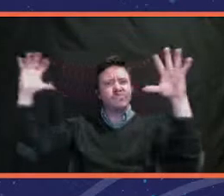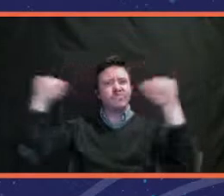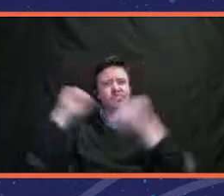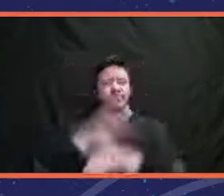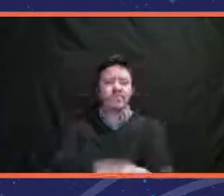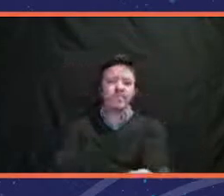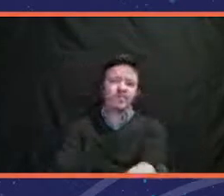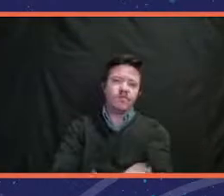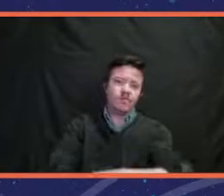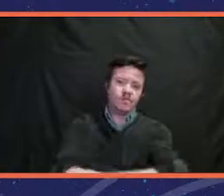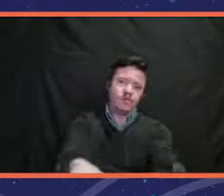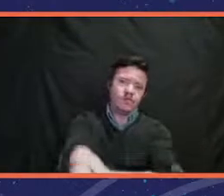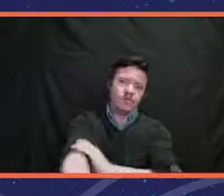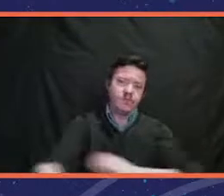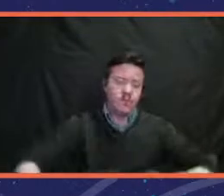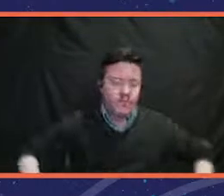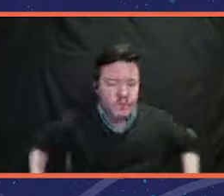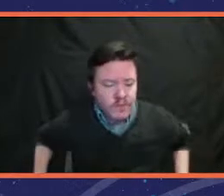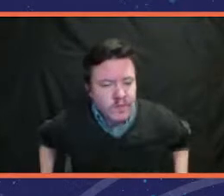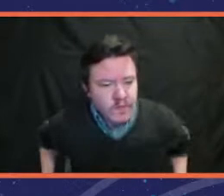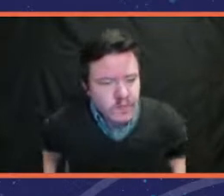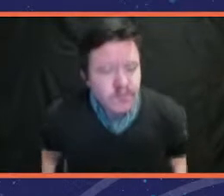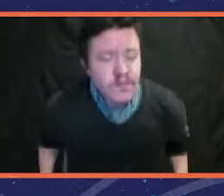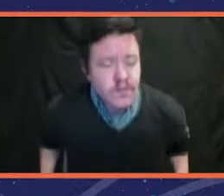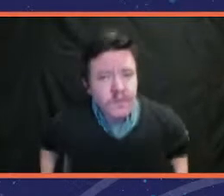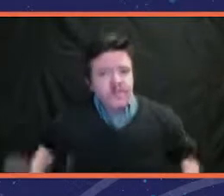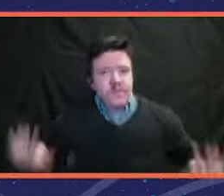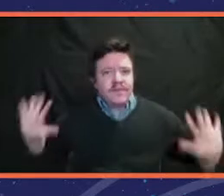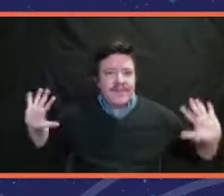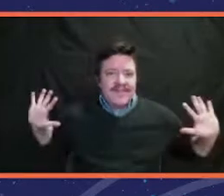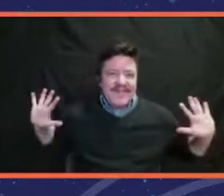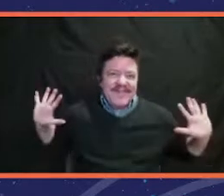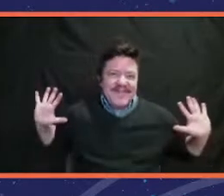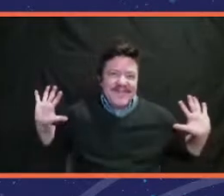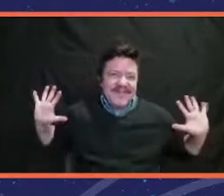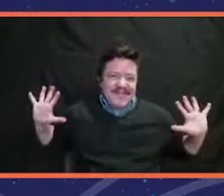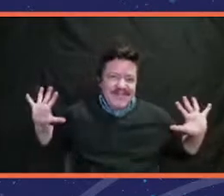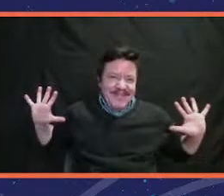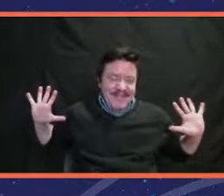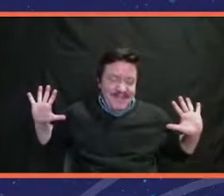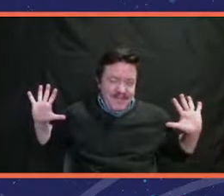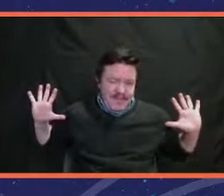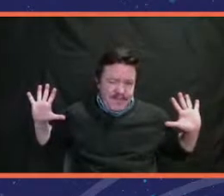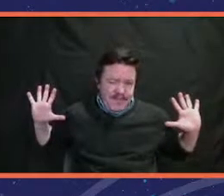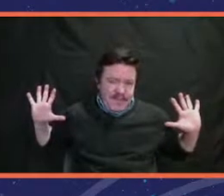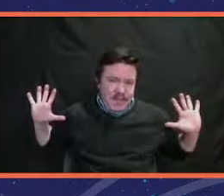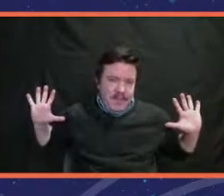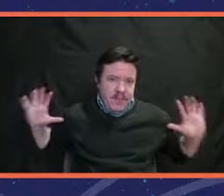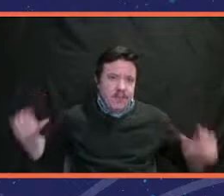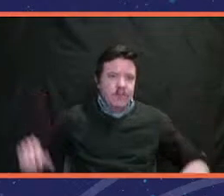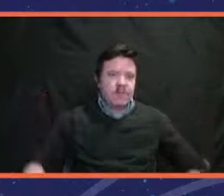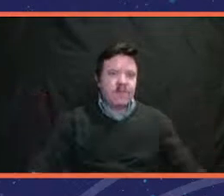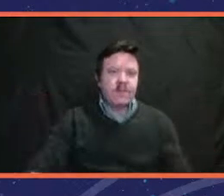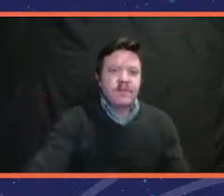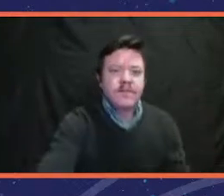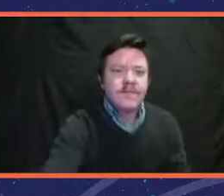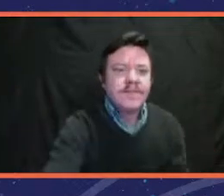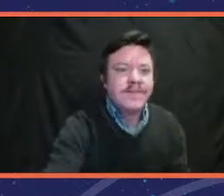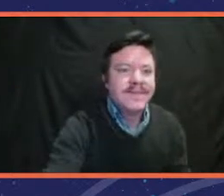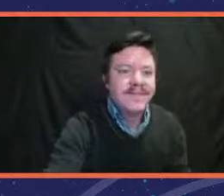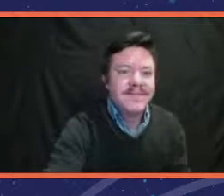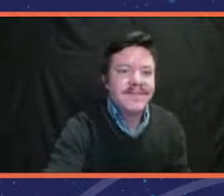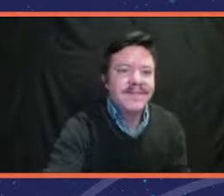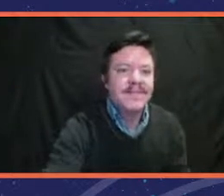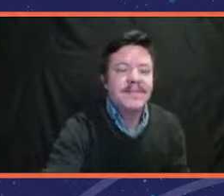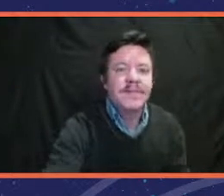in your brain, they tried to make us go insane. Say we couldn't feel the pain from Haiti to the J.A. Work to death, what's the payday? Oh, that's chocolate to rot with.